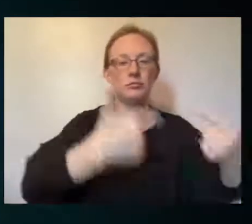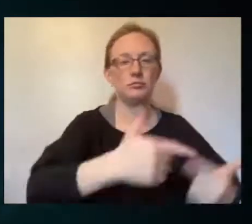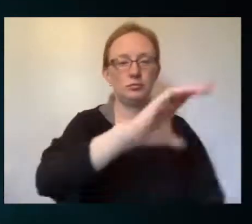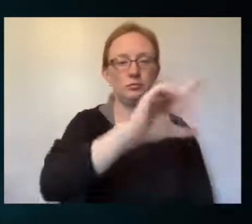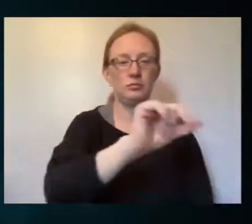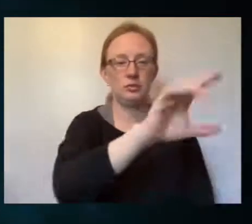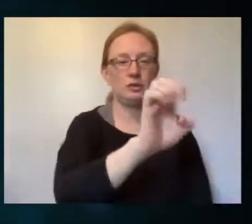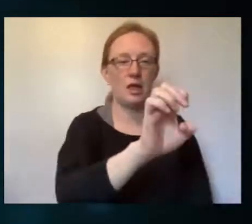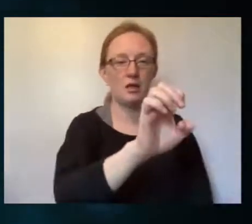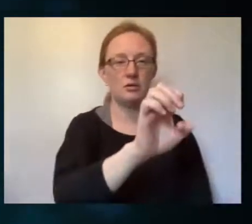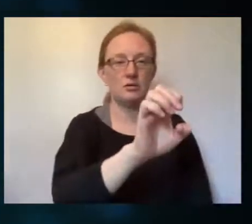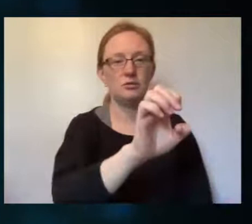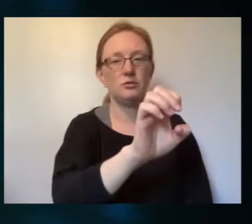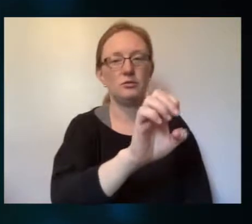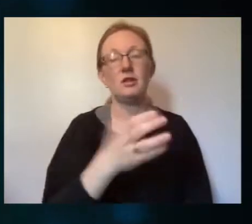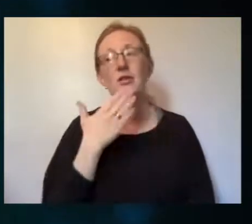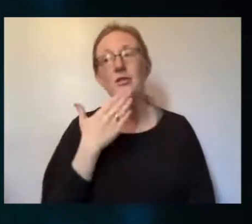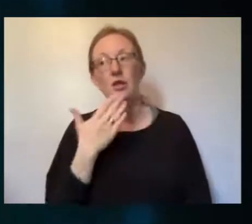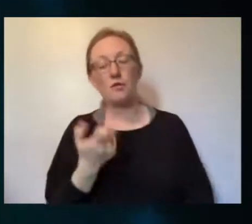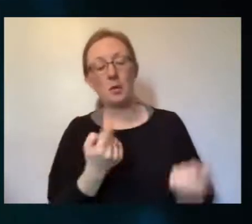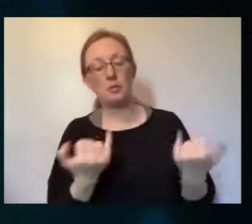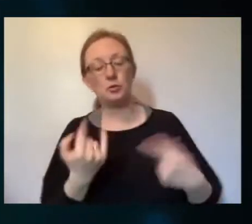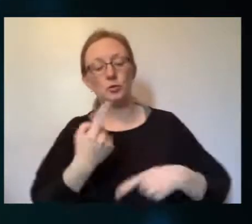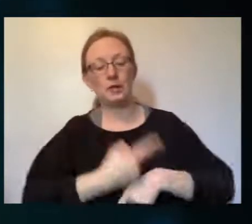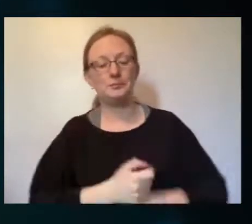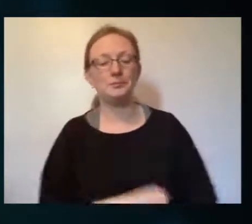moderator. Thank you once again for being here today.